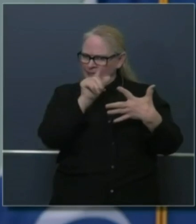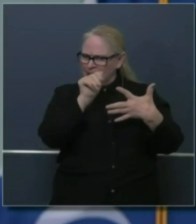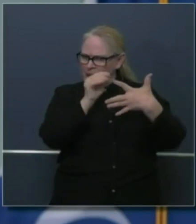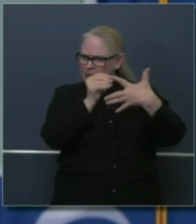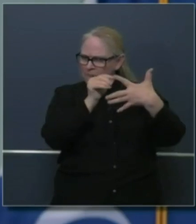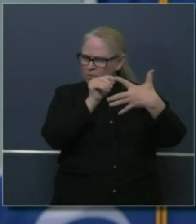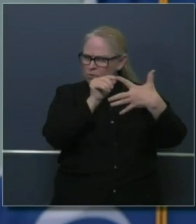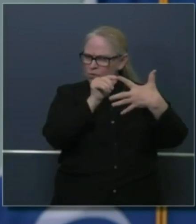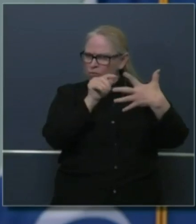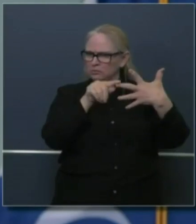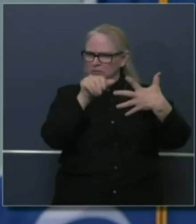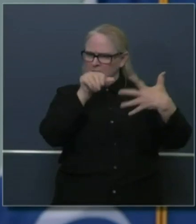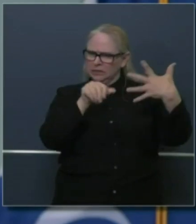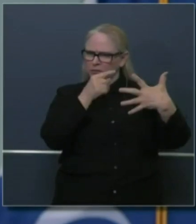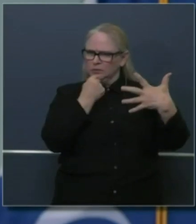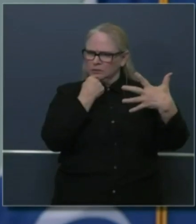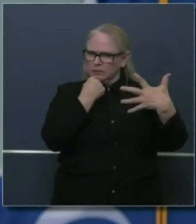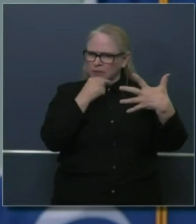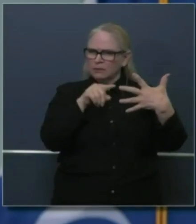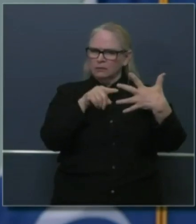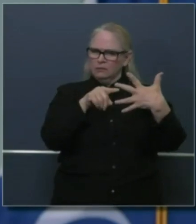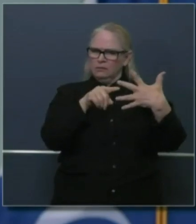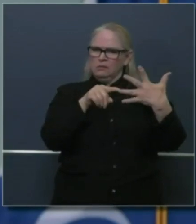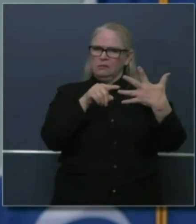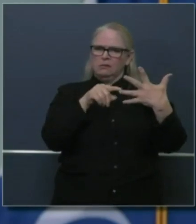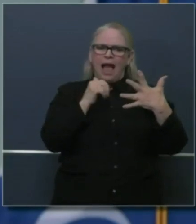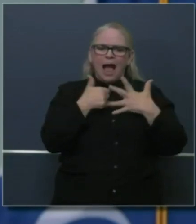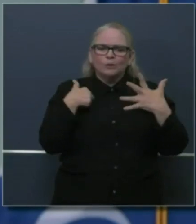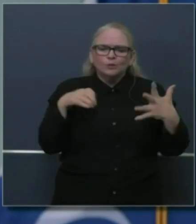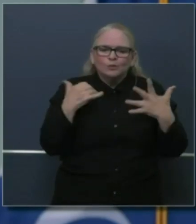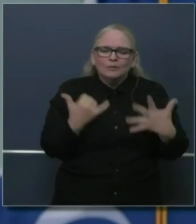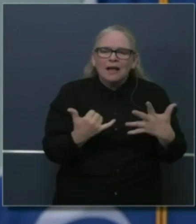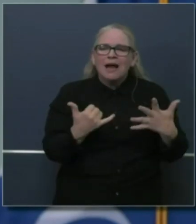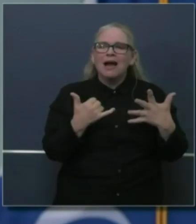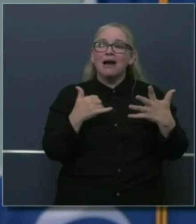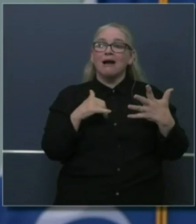scientific analysis of where we are as it relates to the state